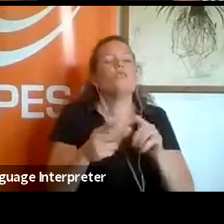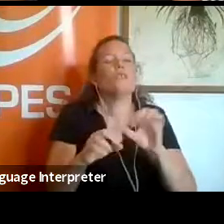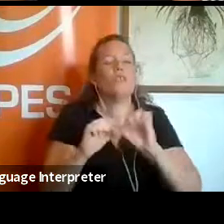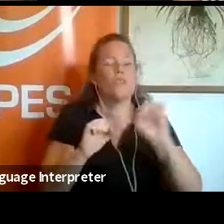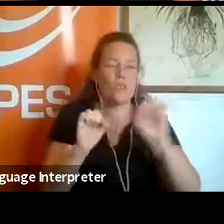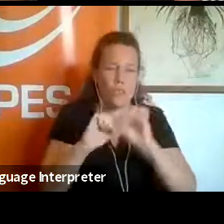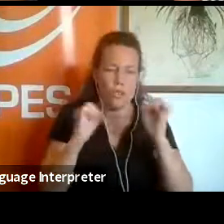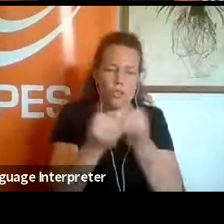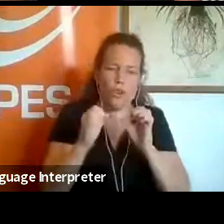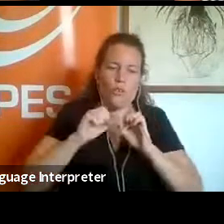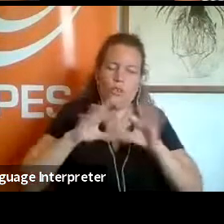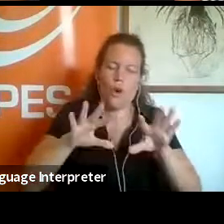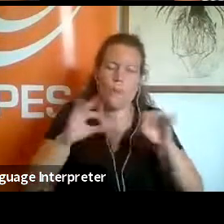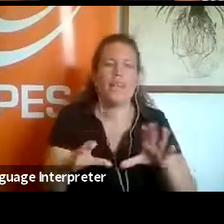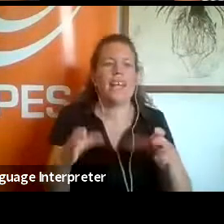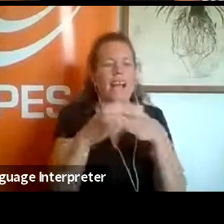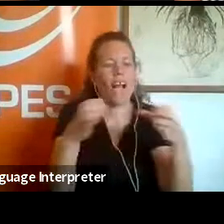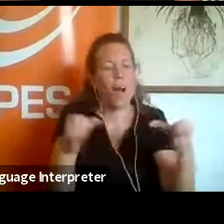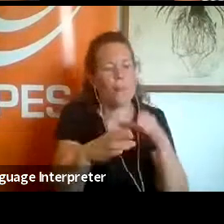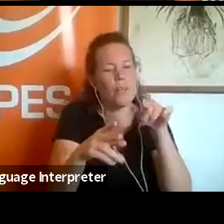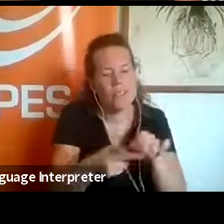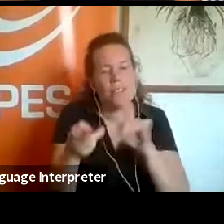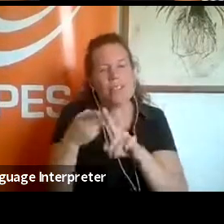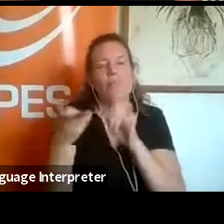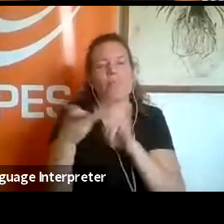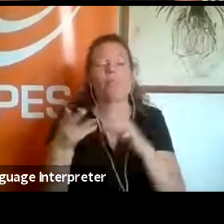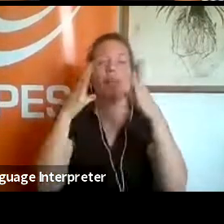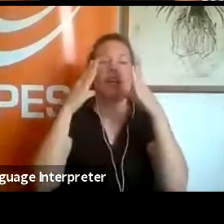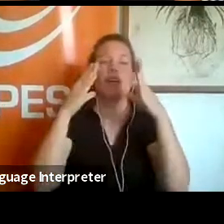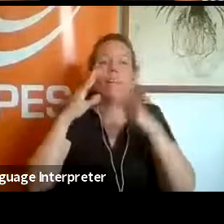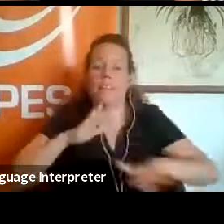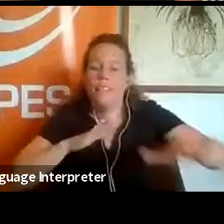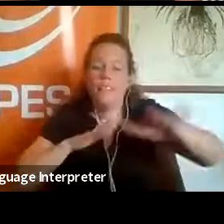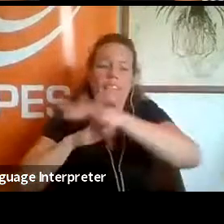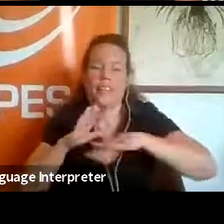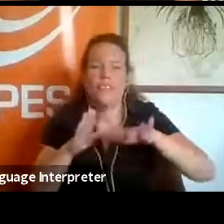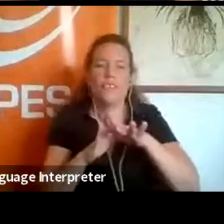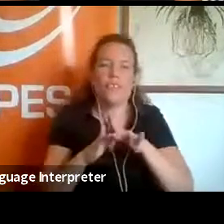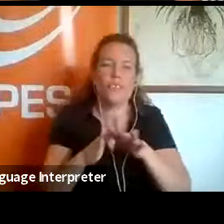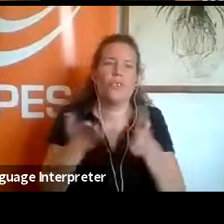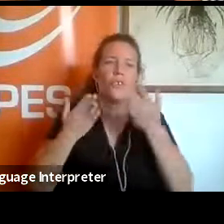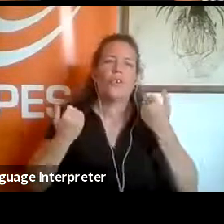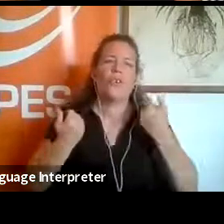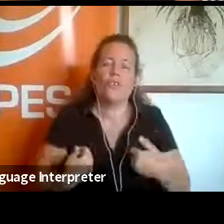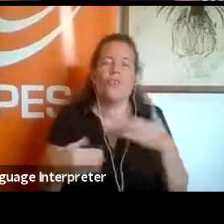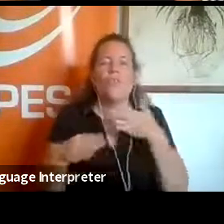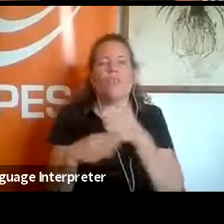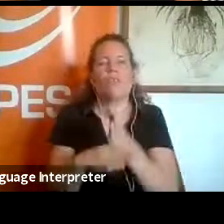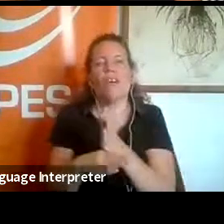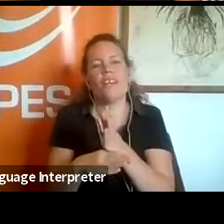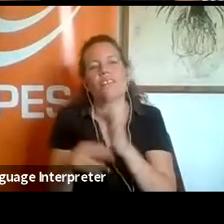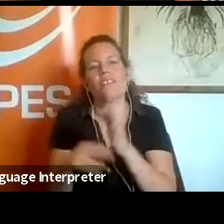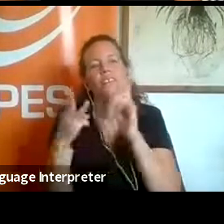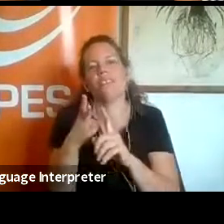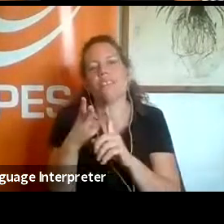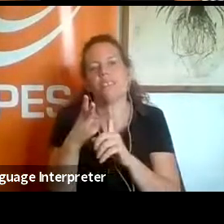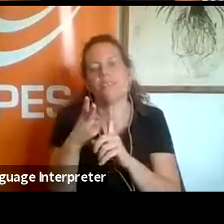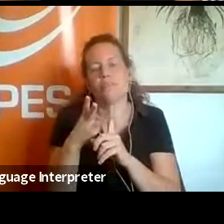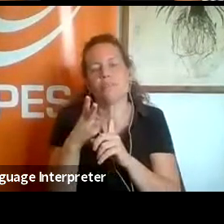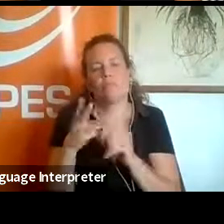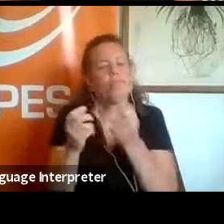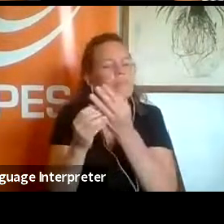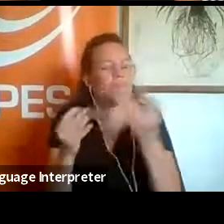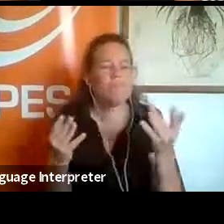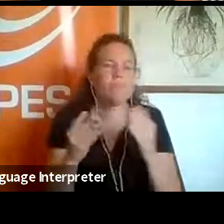themselves, governments, national human rights institutions, specifically. I'll get to that very much later. It has to